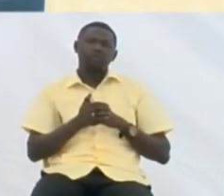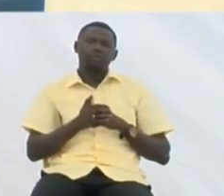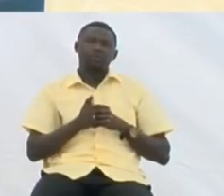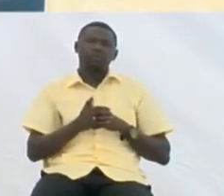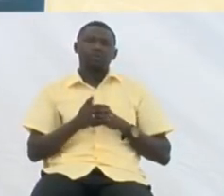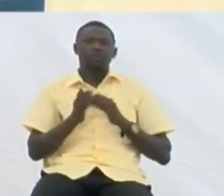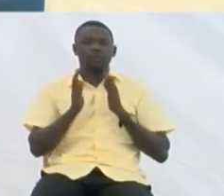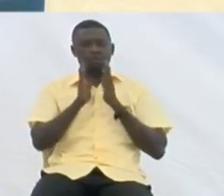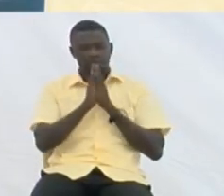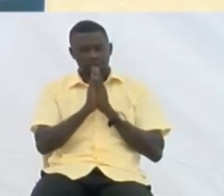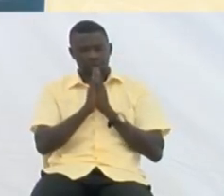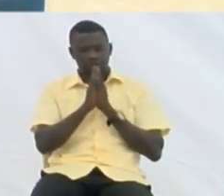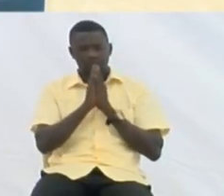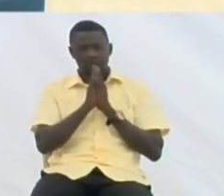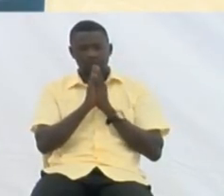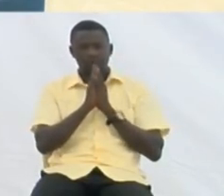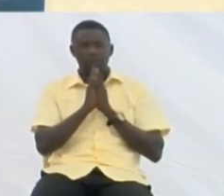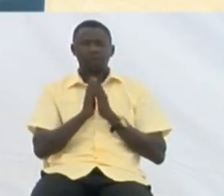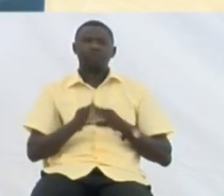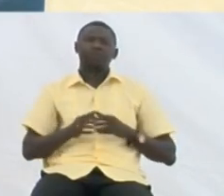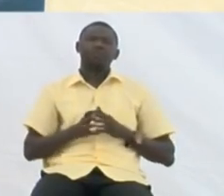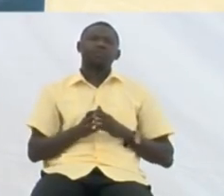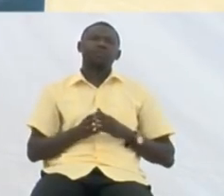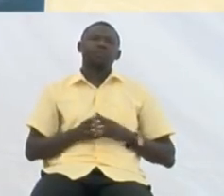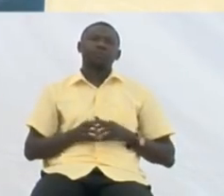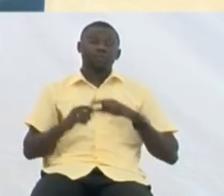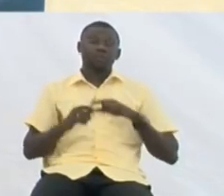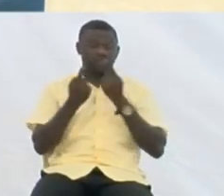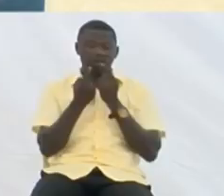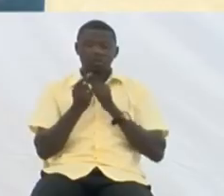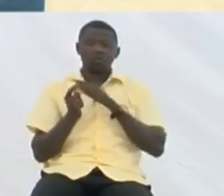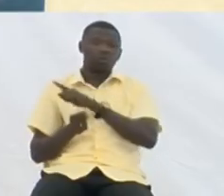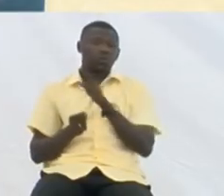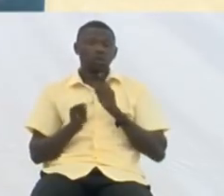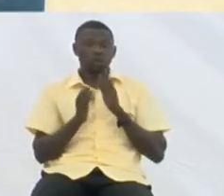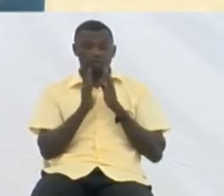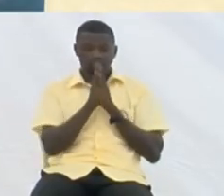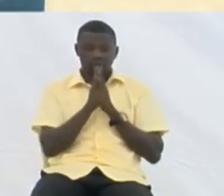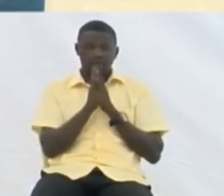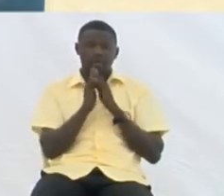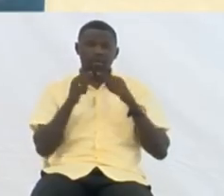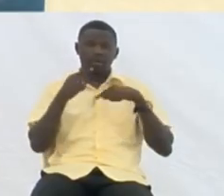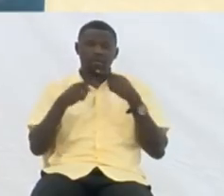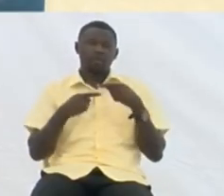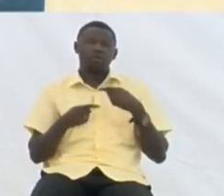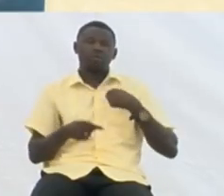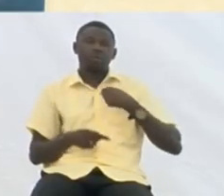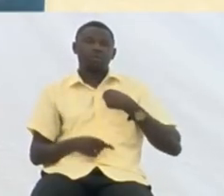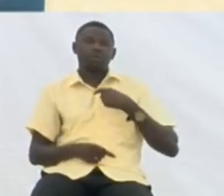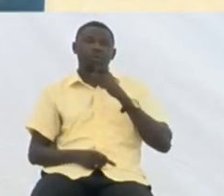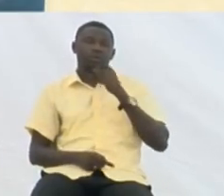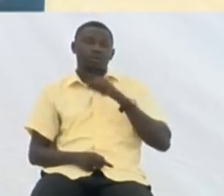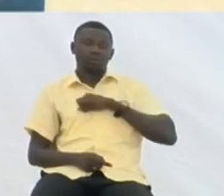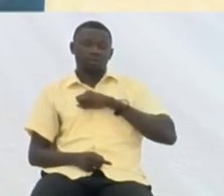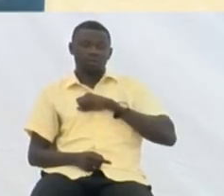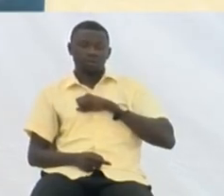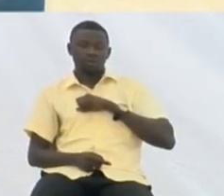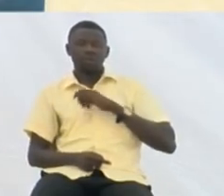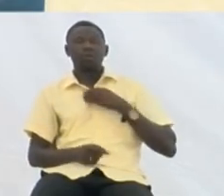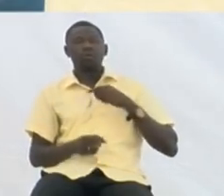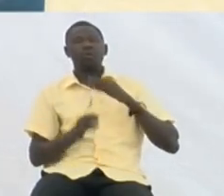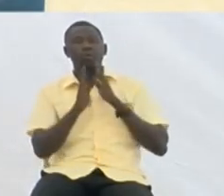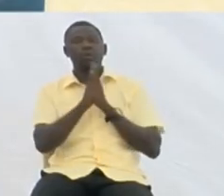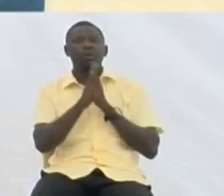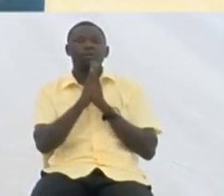made prayers. Adualike minna. The things that we prayed for. Ntekumo. Personally. Mbekunkadua. I